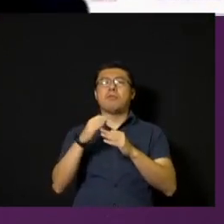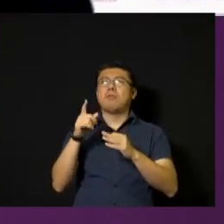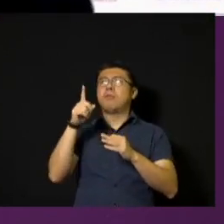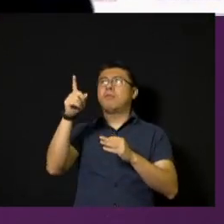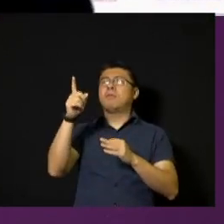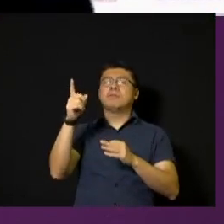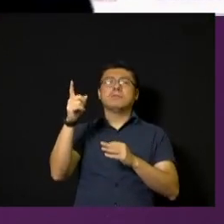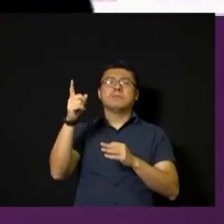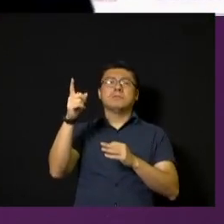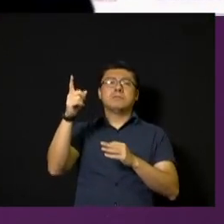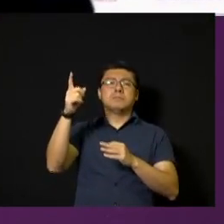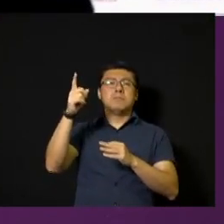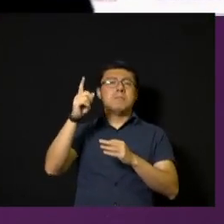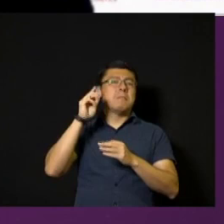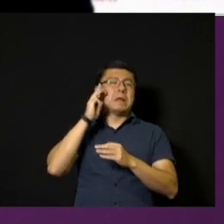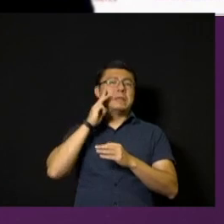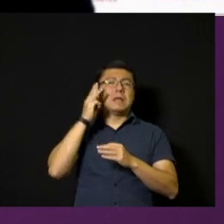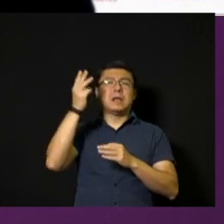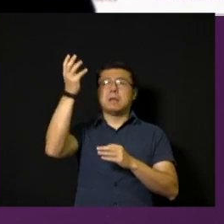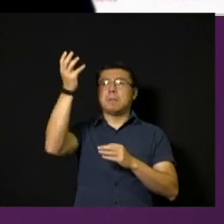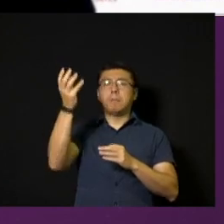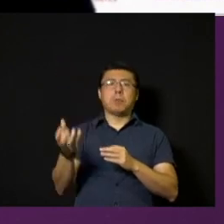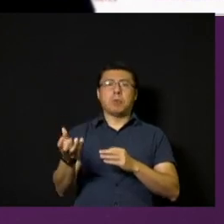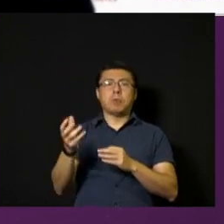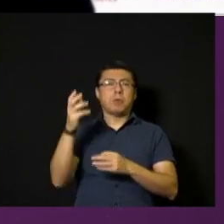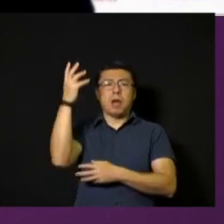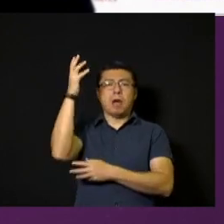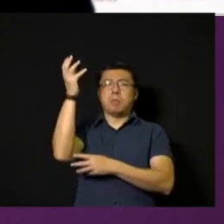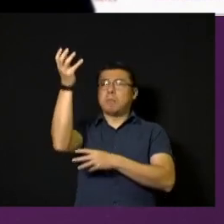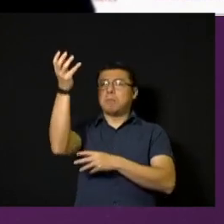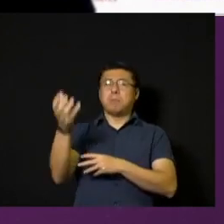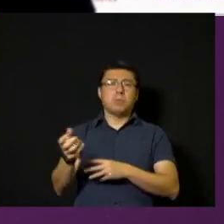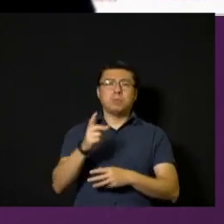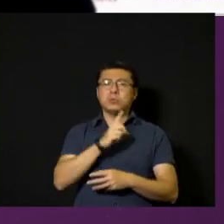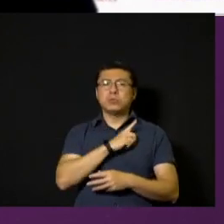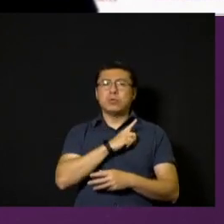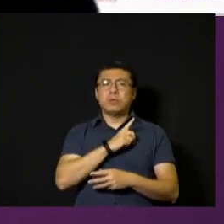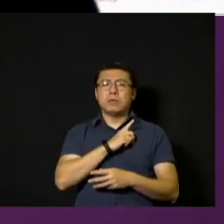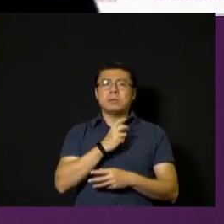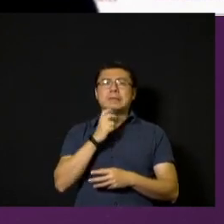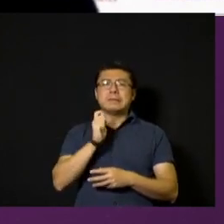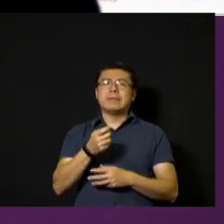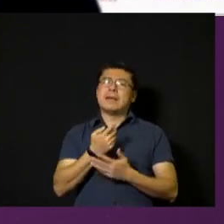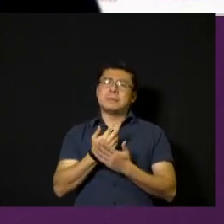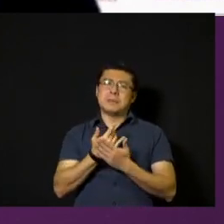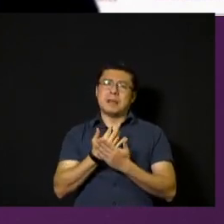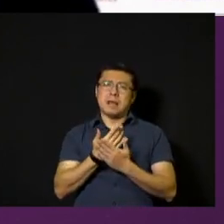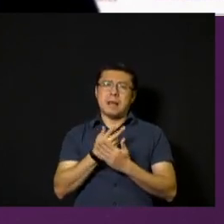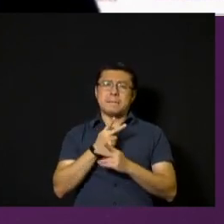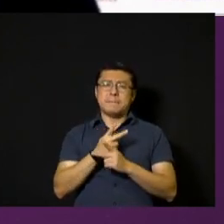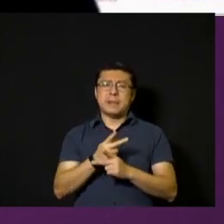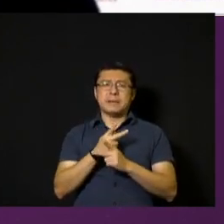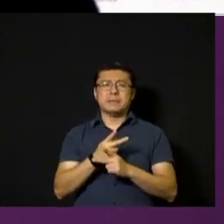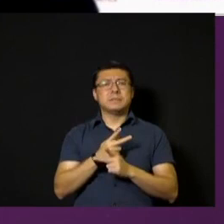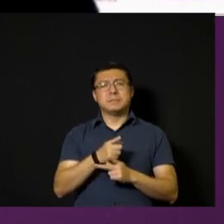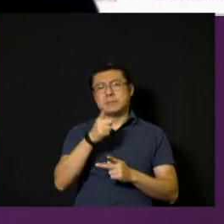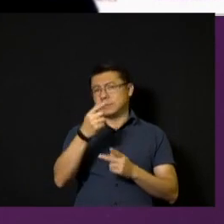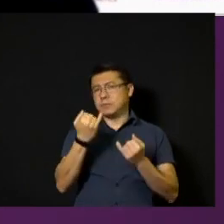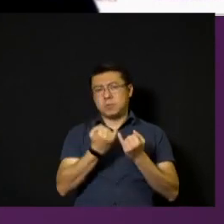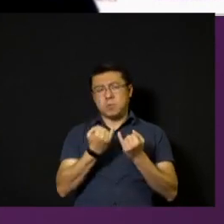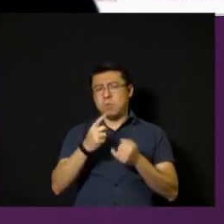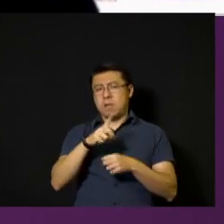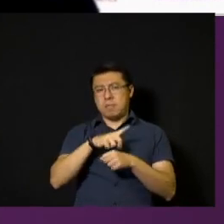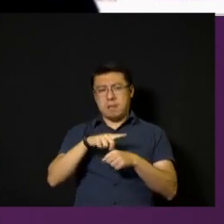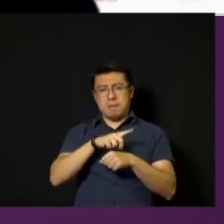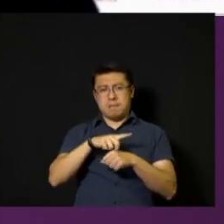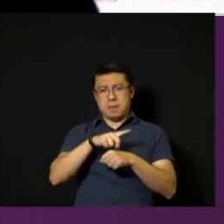apple tree. 3 months later, you must learn to be constant and patient, not passive. You want to be a diamond,